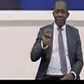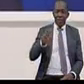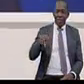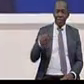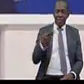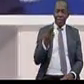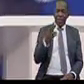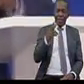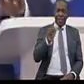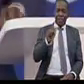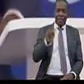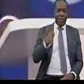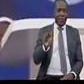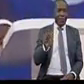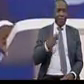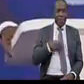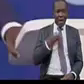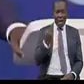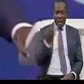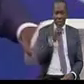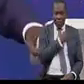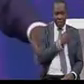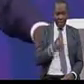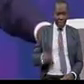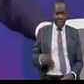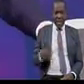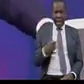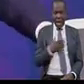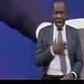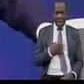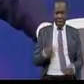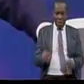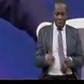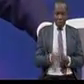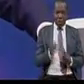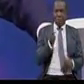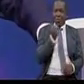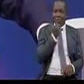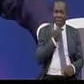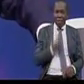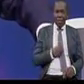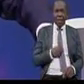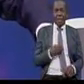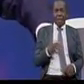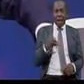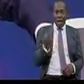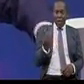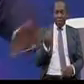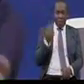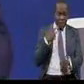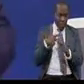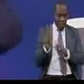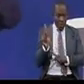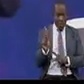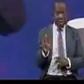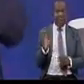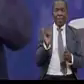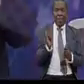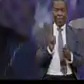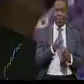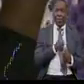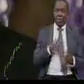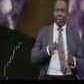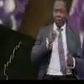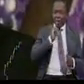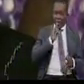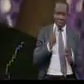and Samuel and the prophets? The Lord is talking about them because of their faith. Heaven will talk about you